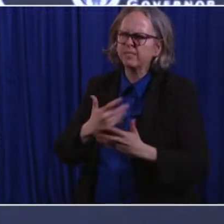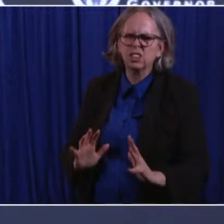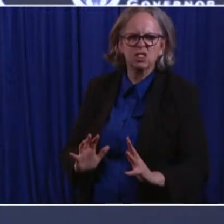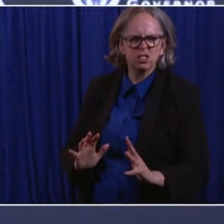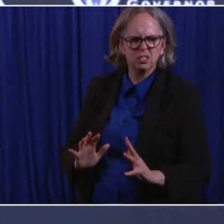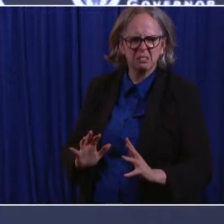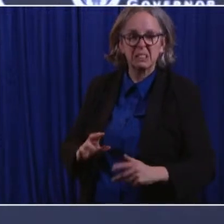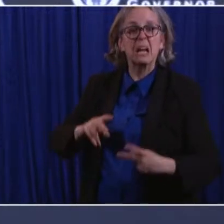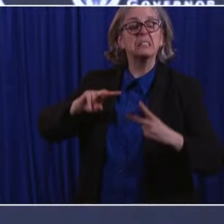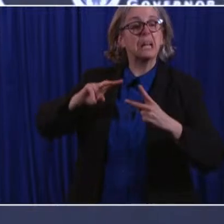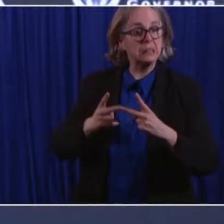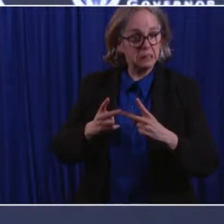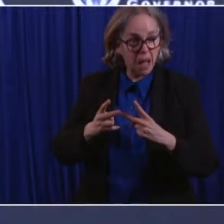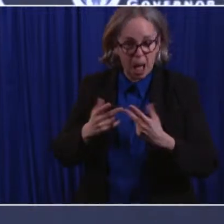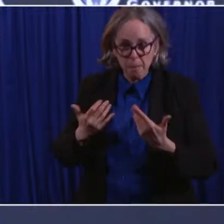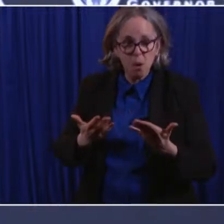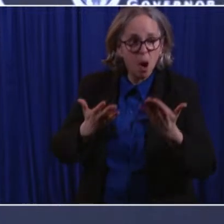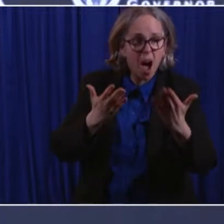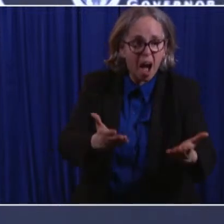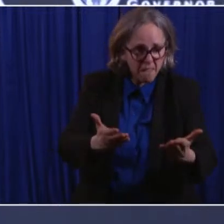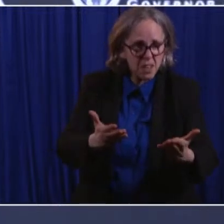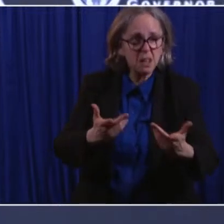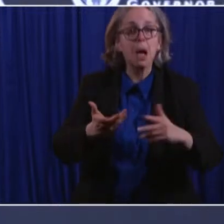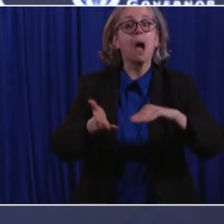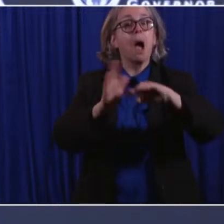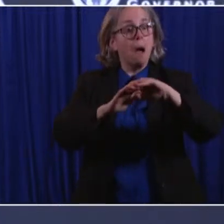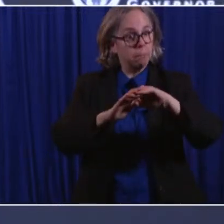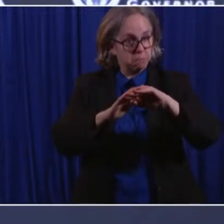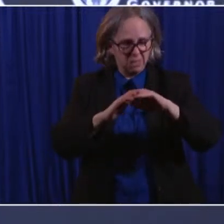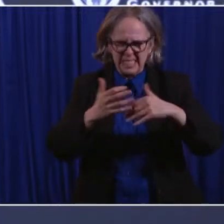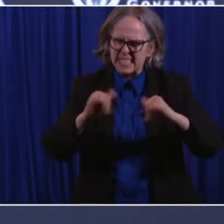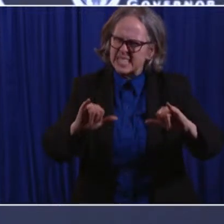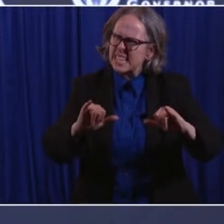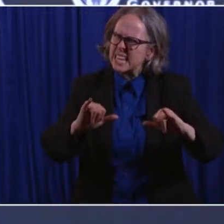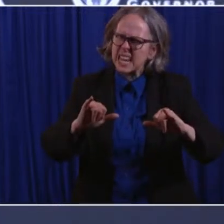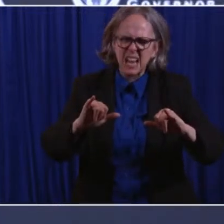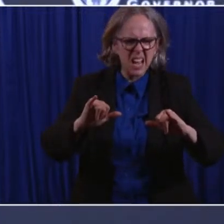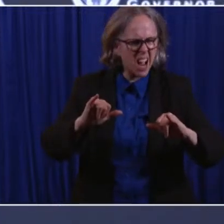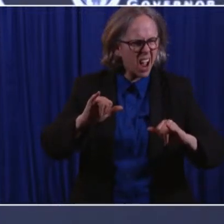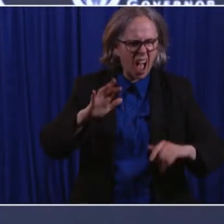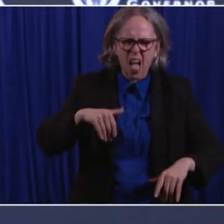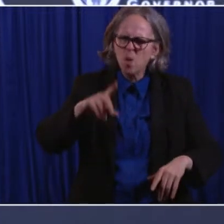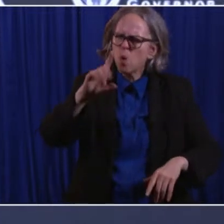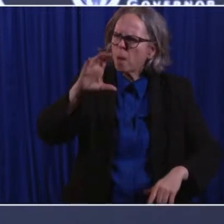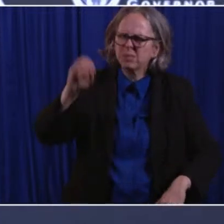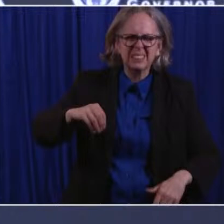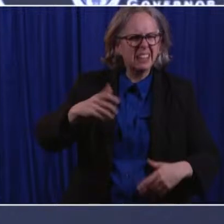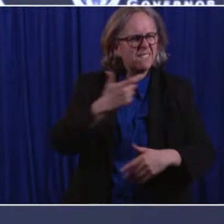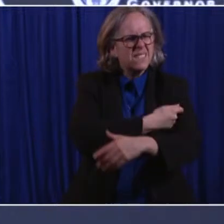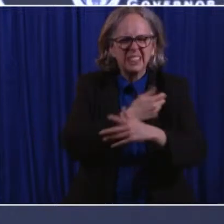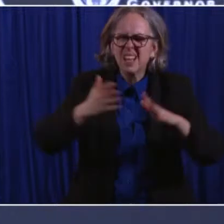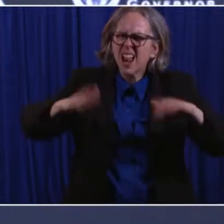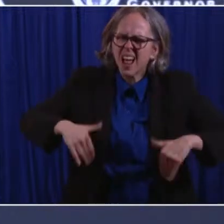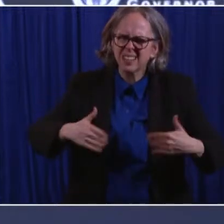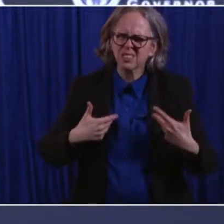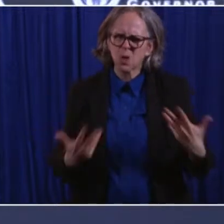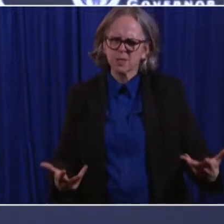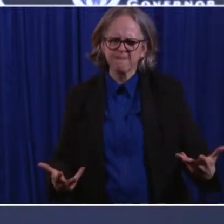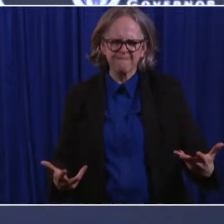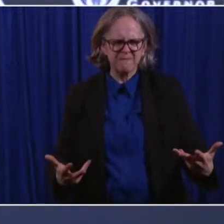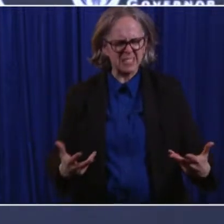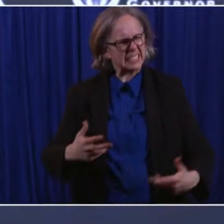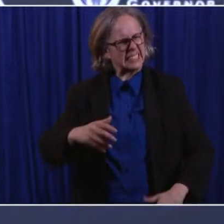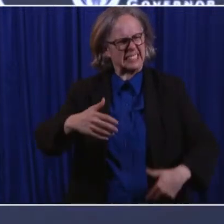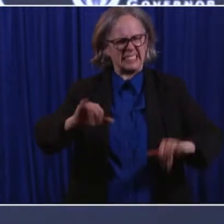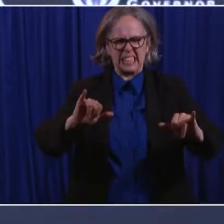up, but we still have a long ways to go with people who work in nursing homes. And frankly, we still have some residents who have not been vaccinated